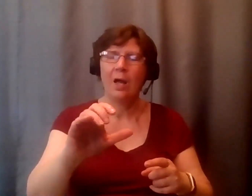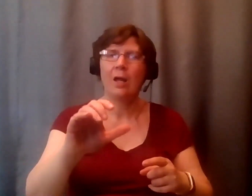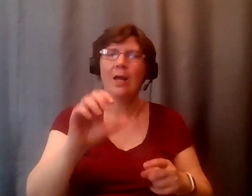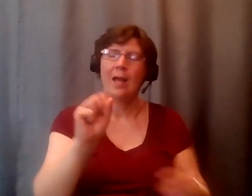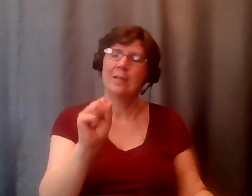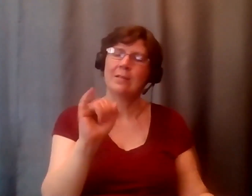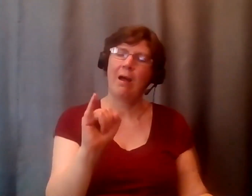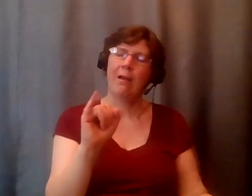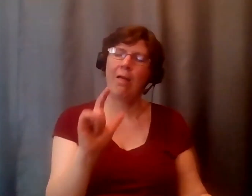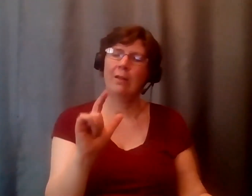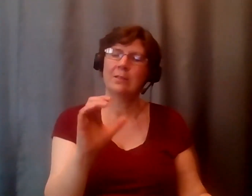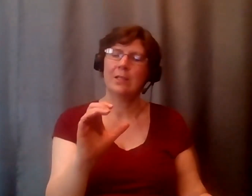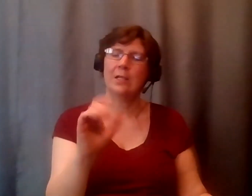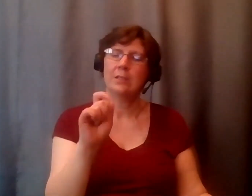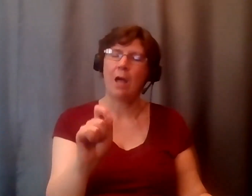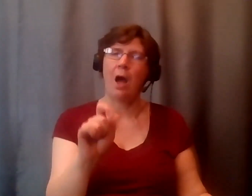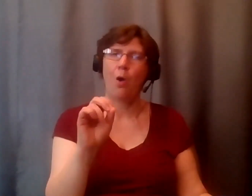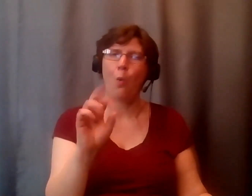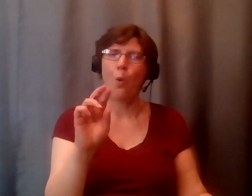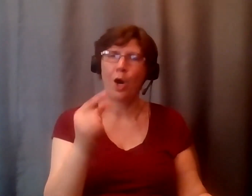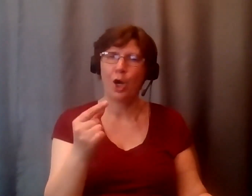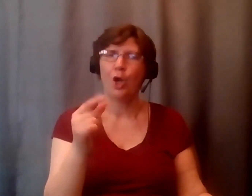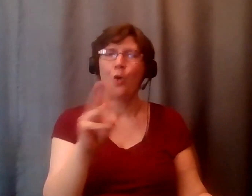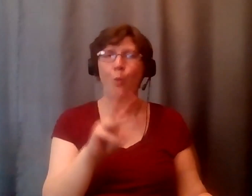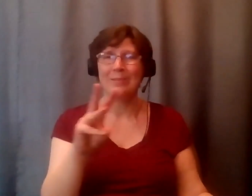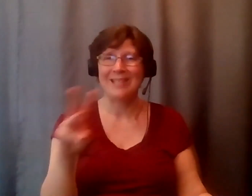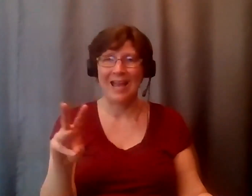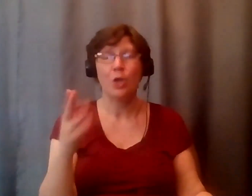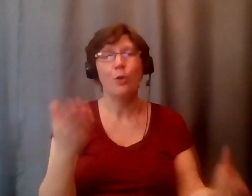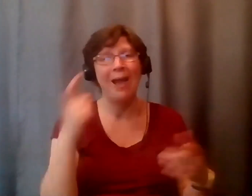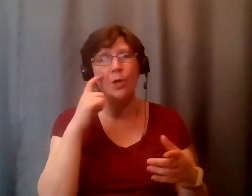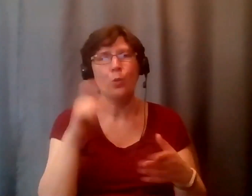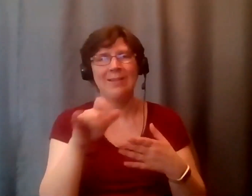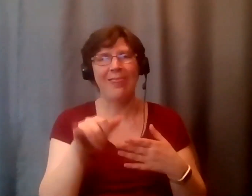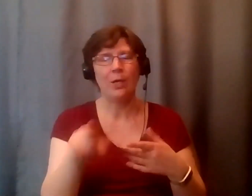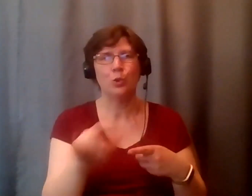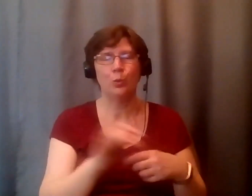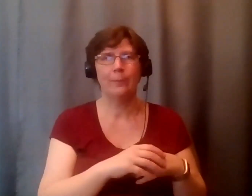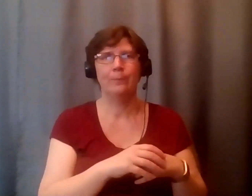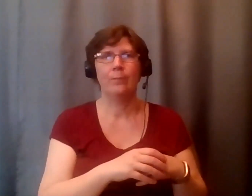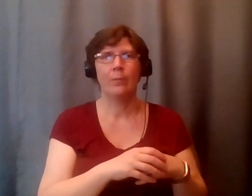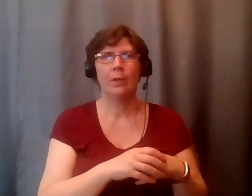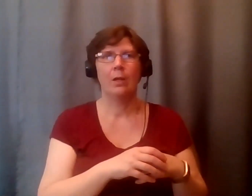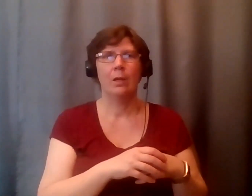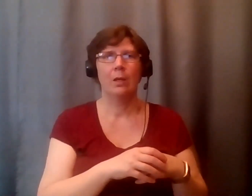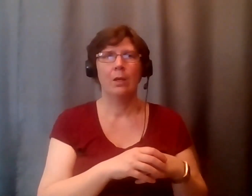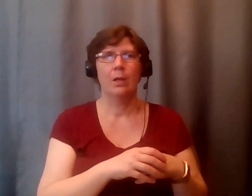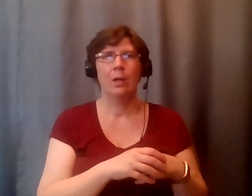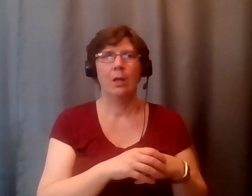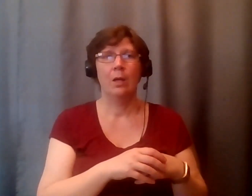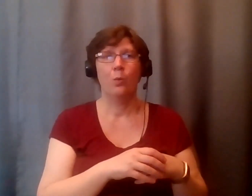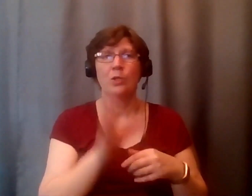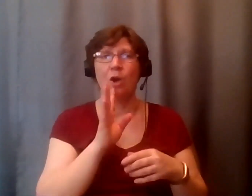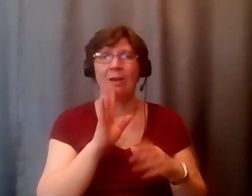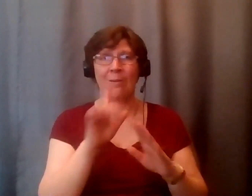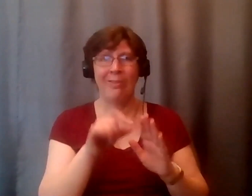silc.org, you might find it there. we're talking about the state plan on